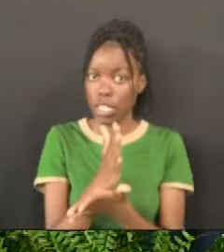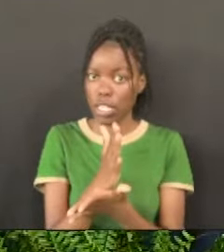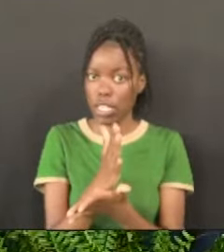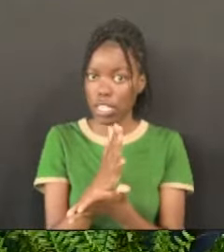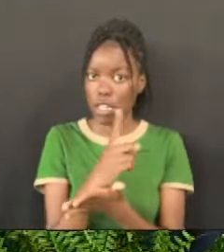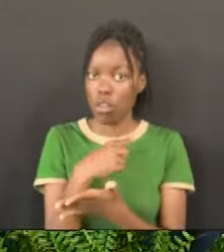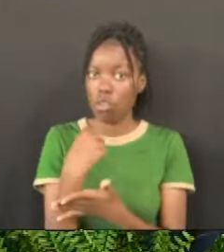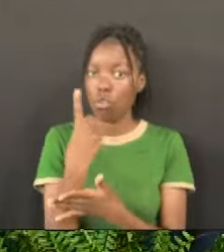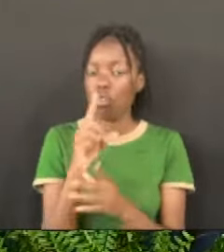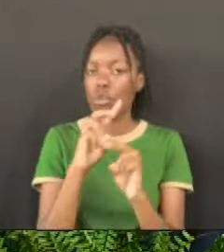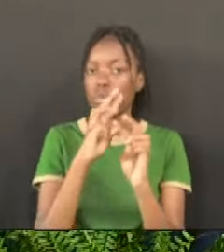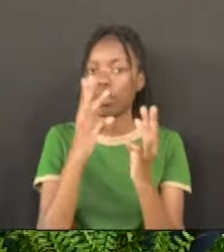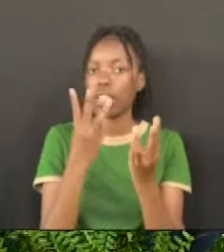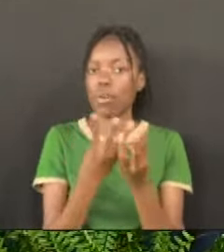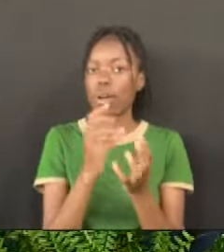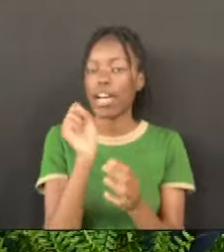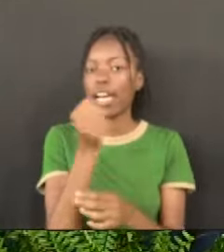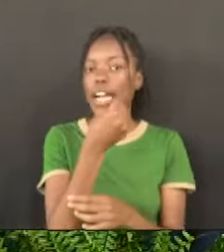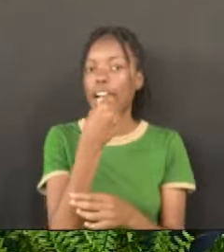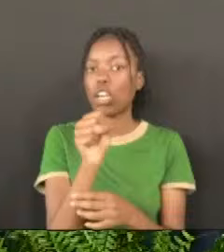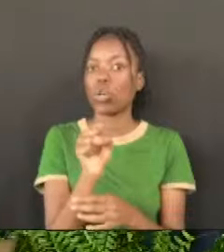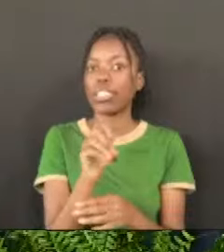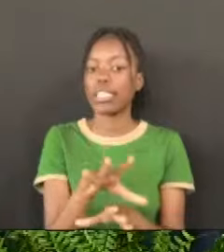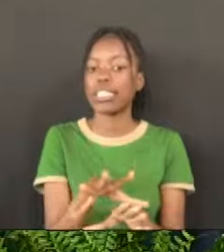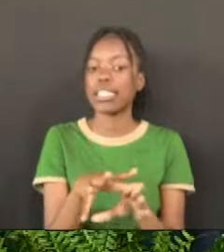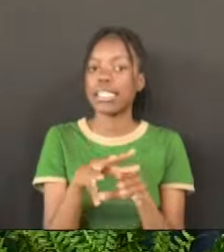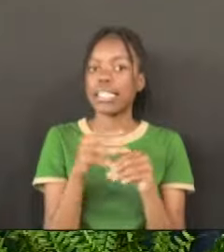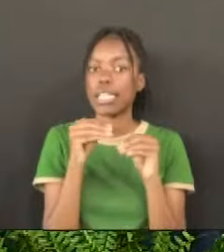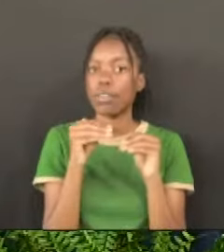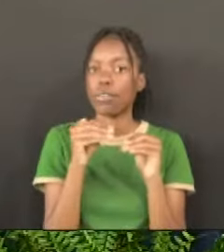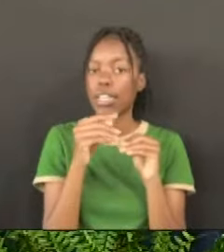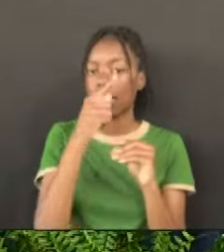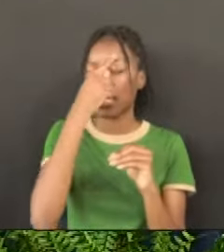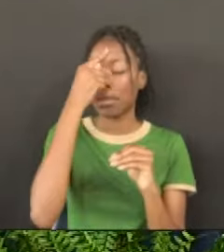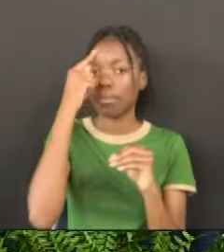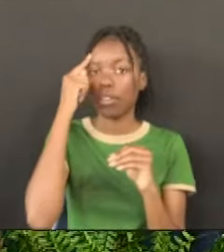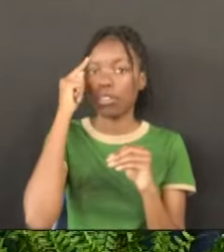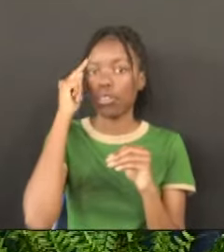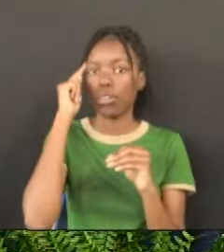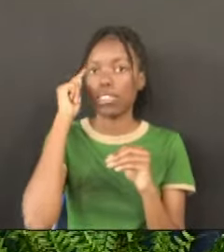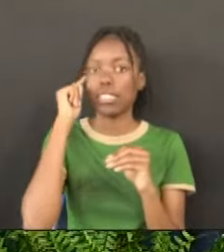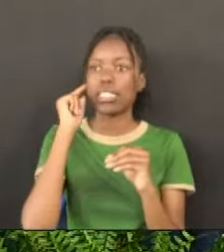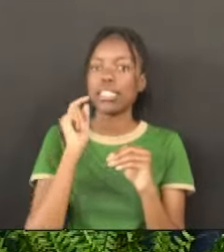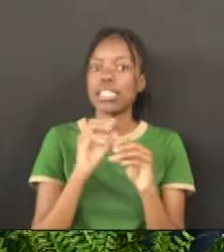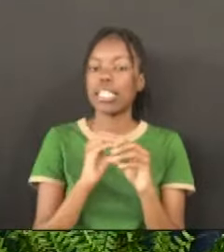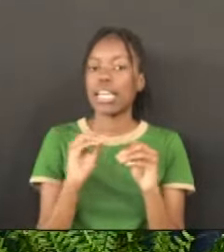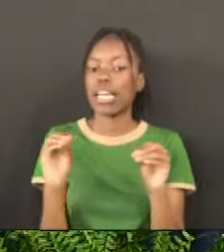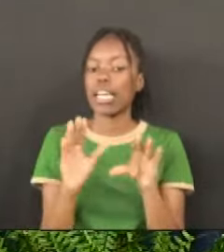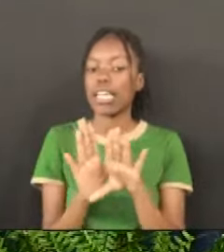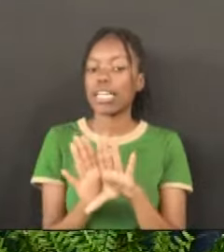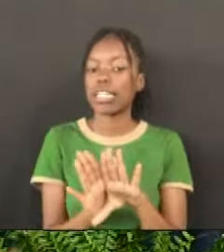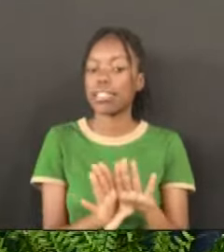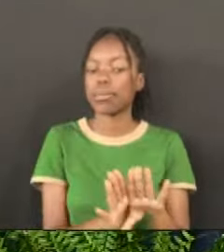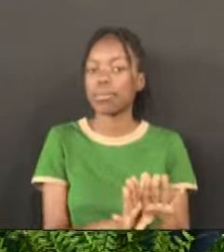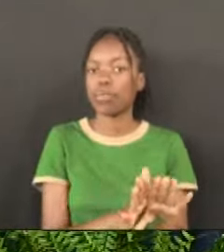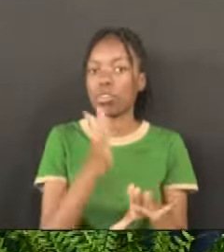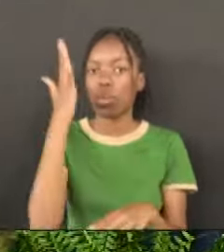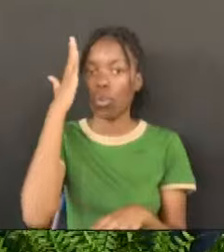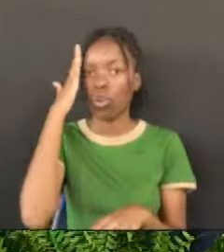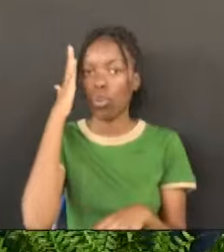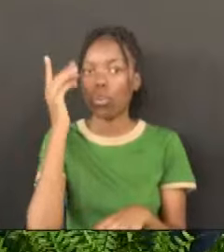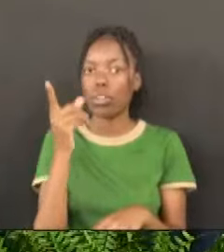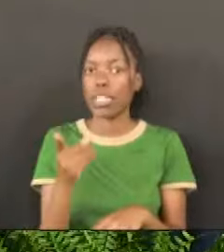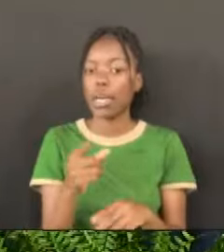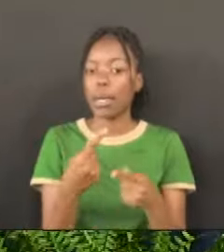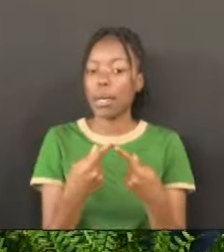world cannot receive because it neither sees him nor knows him, but you know